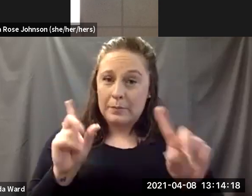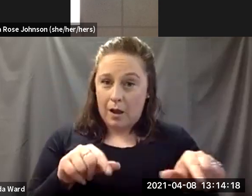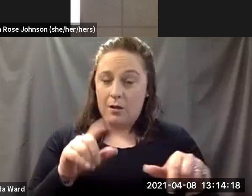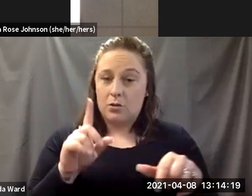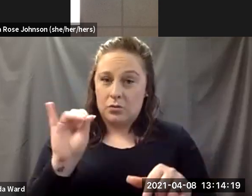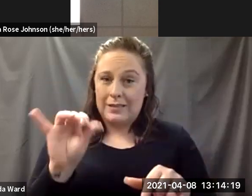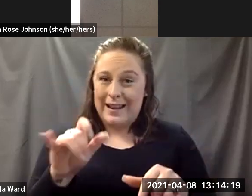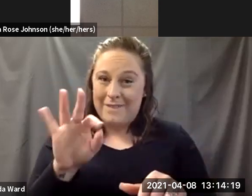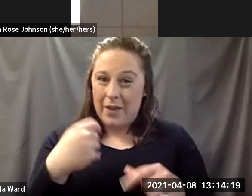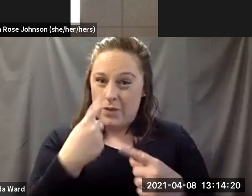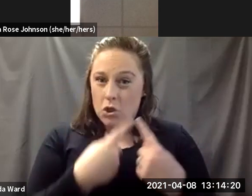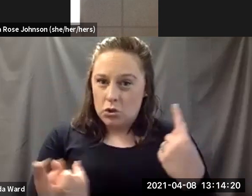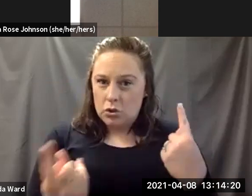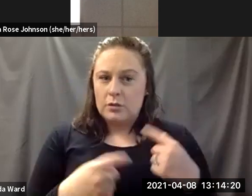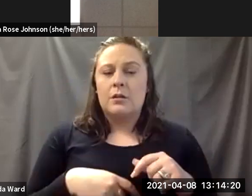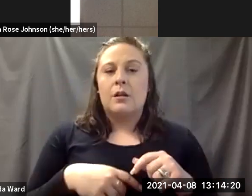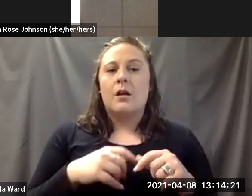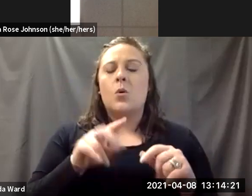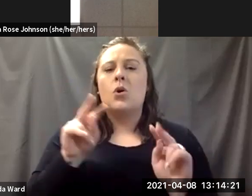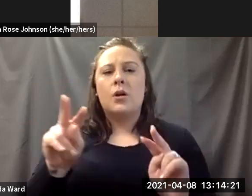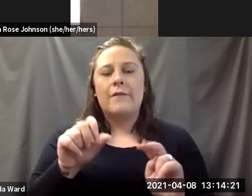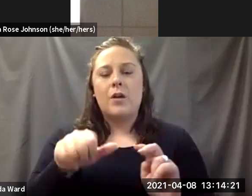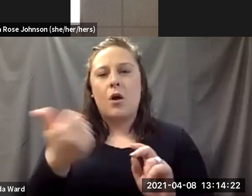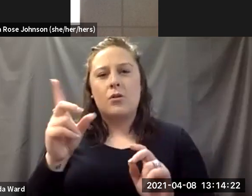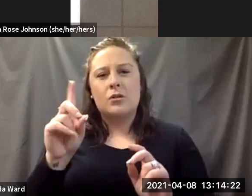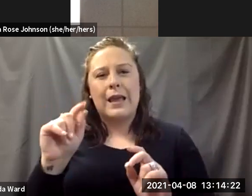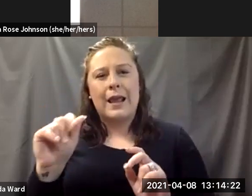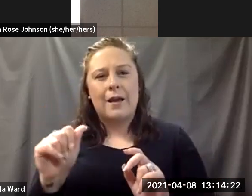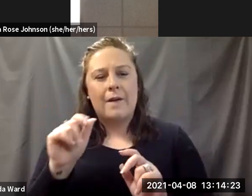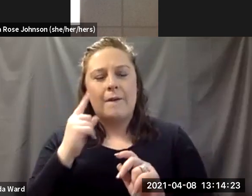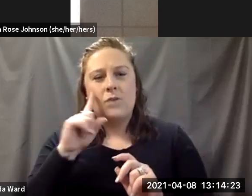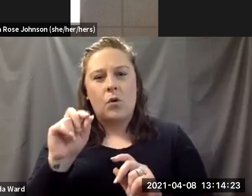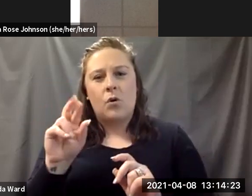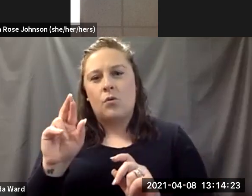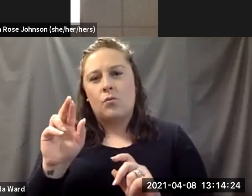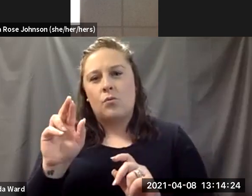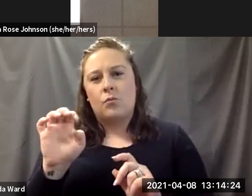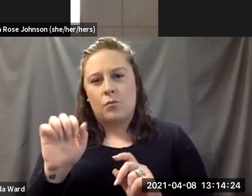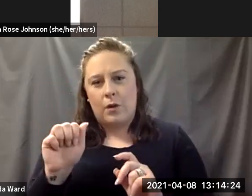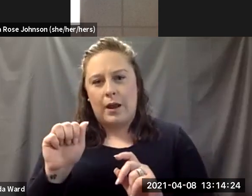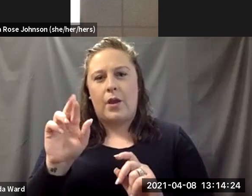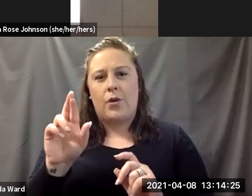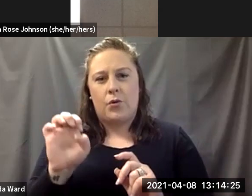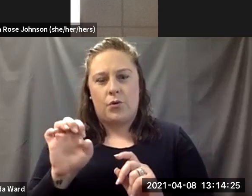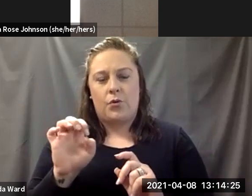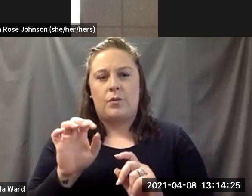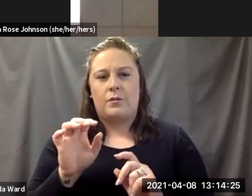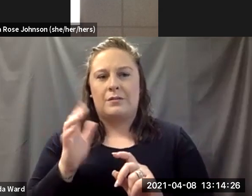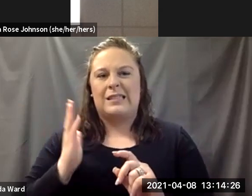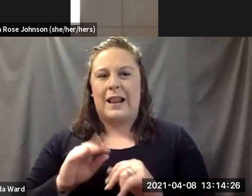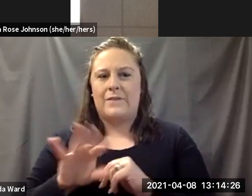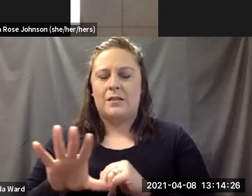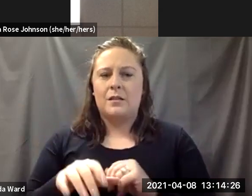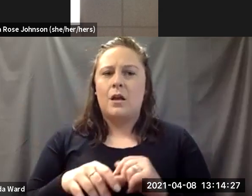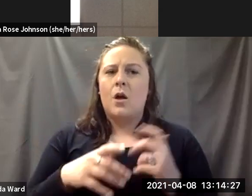we're continuing to gather data looking for other really rare side effects. The piece I can't answer is, what about long-term?